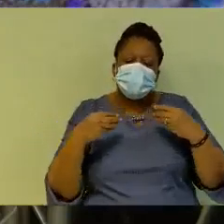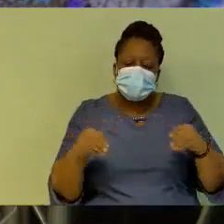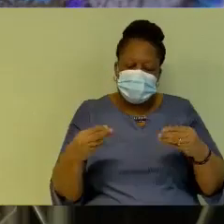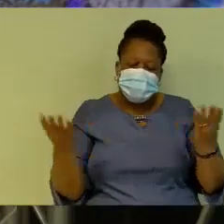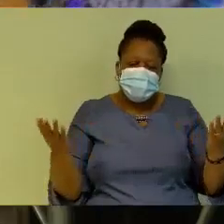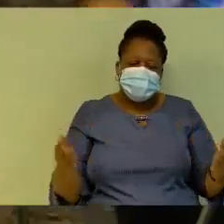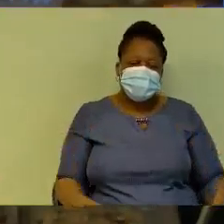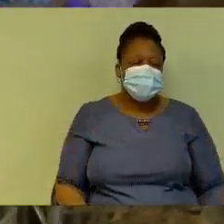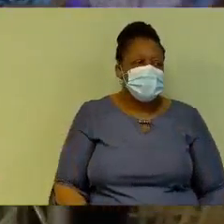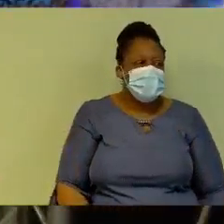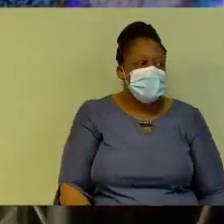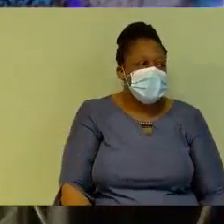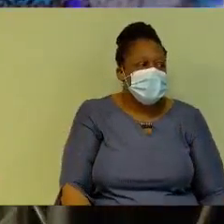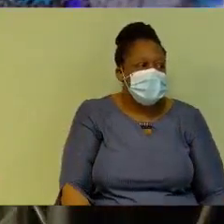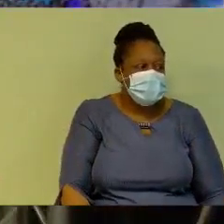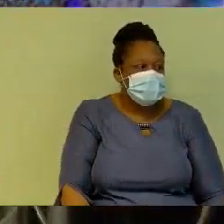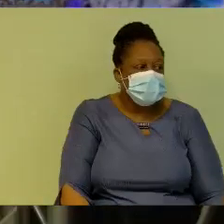supermarket?